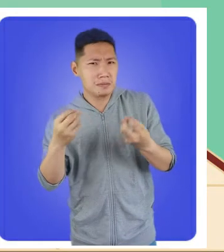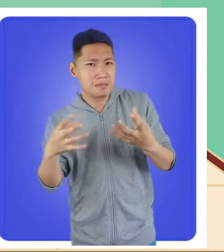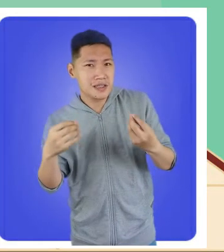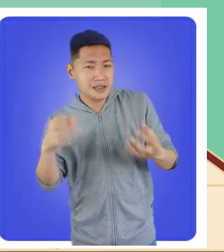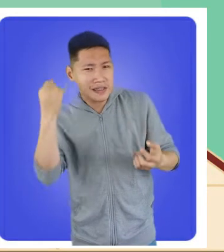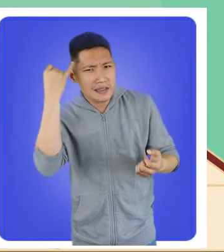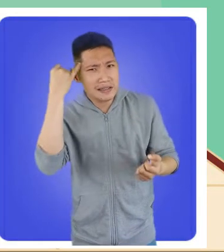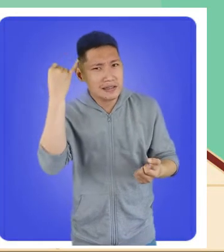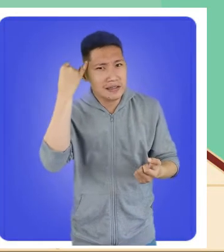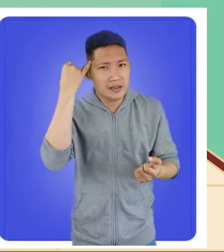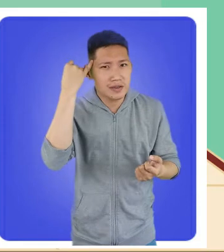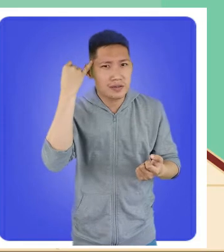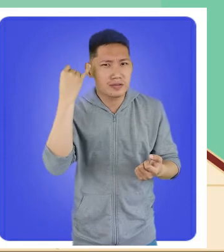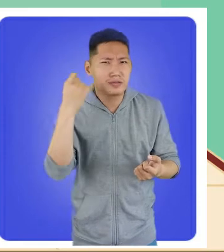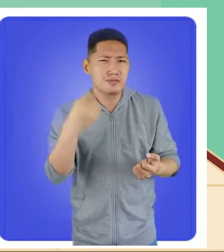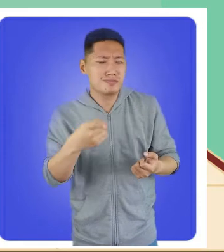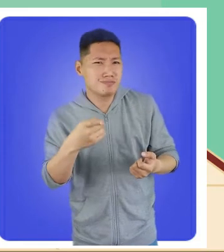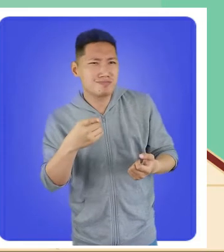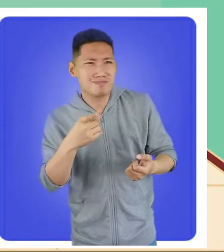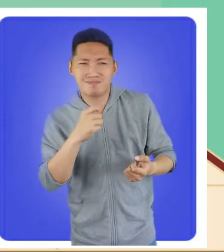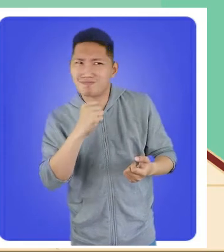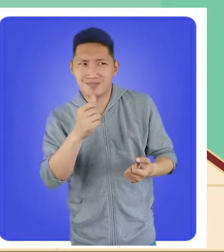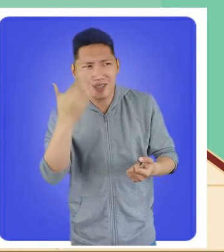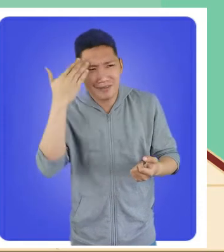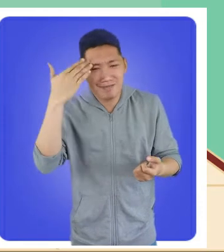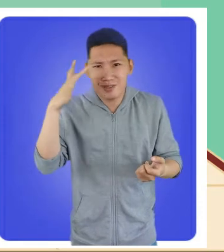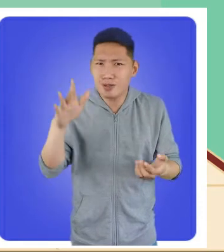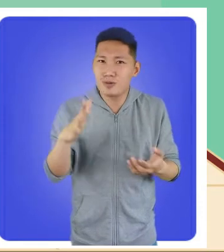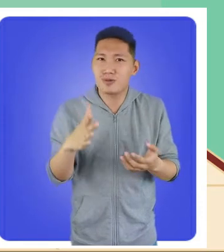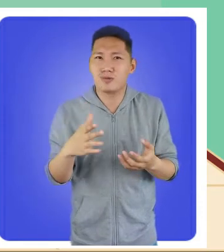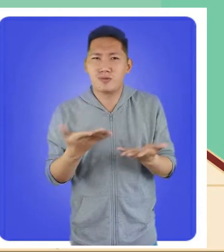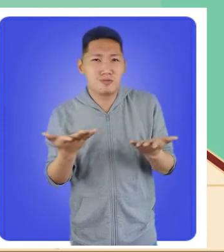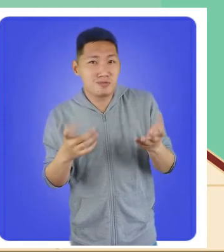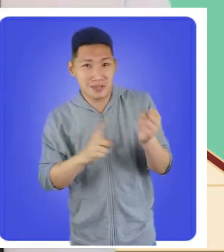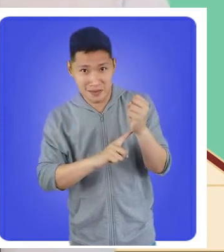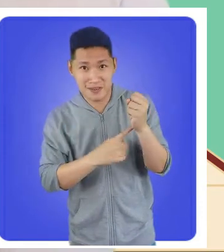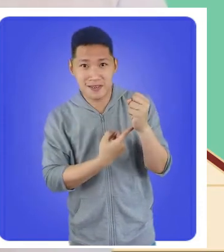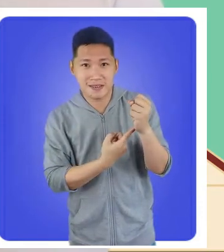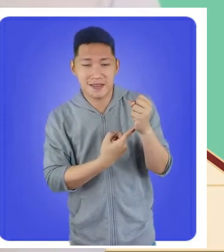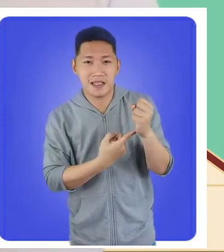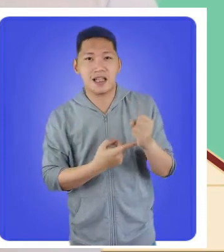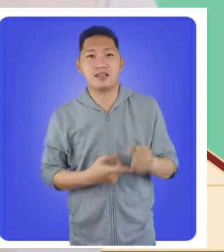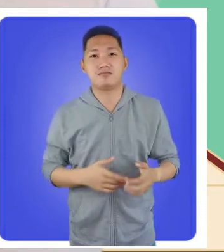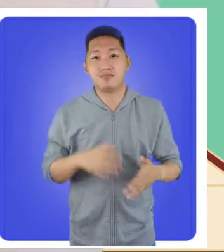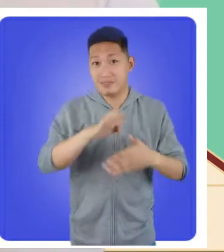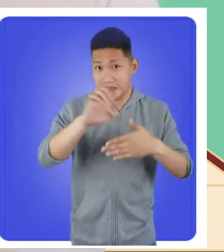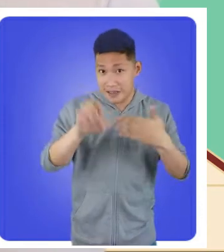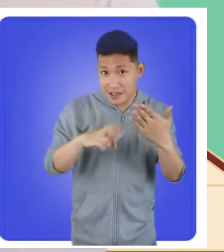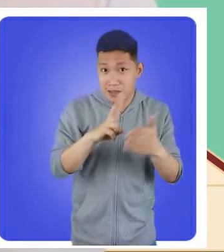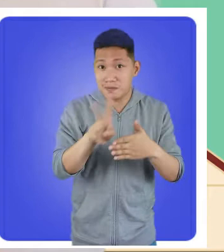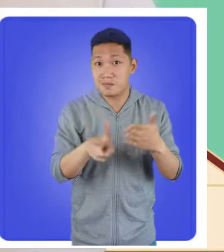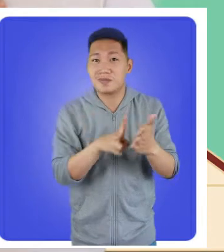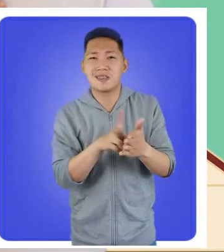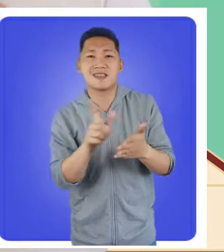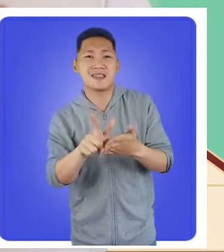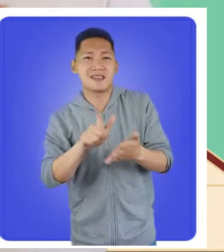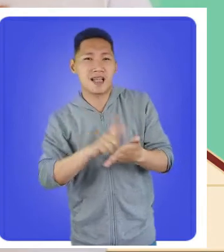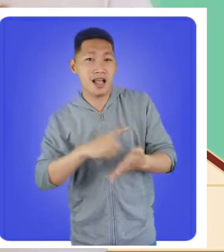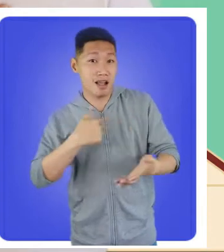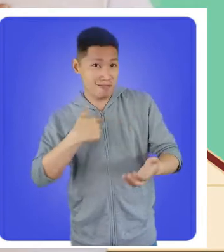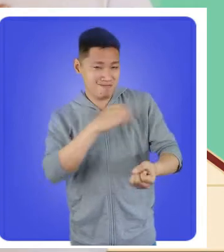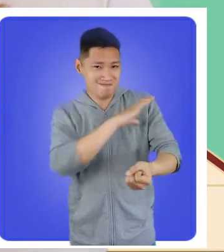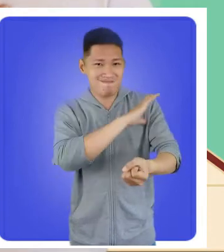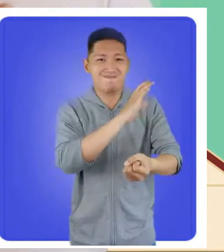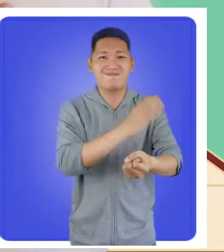many ideas that you do not know where to begin. At the end of this video lesson, I am